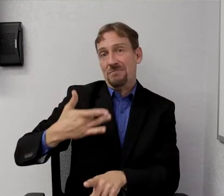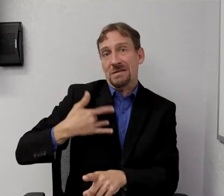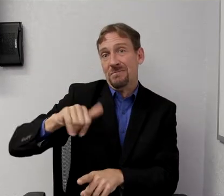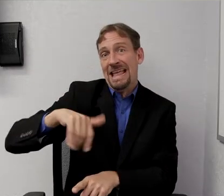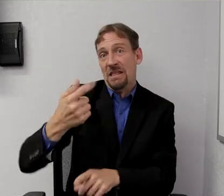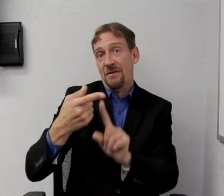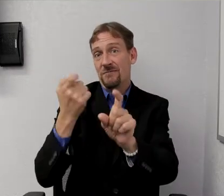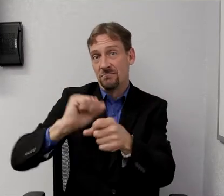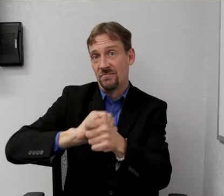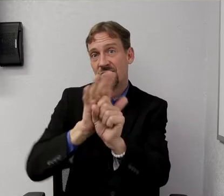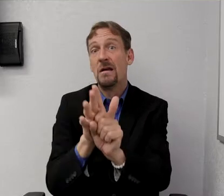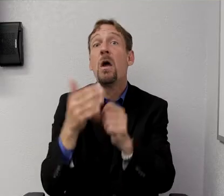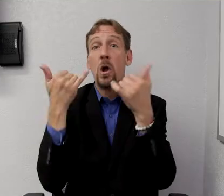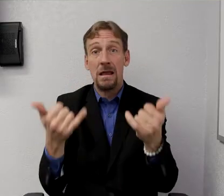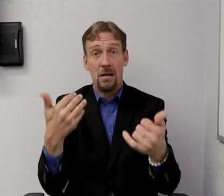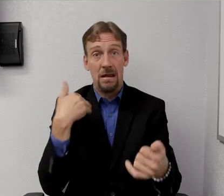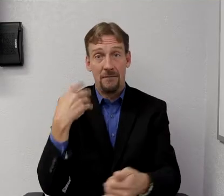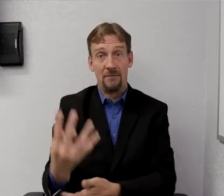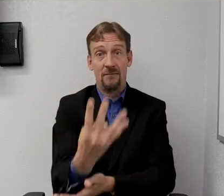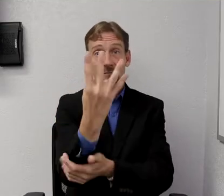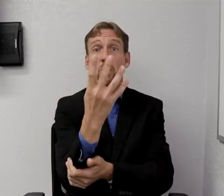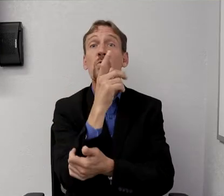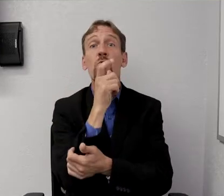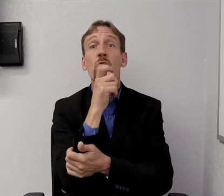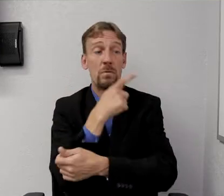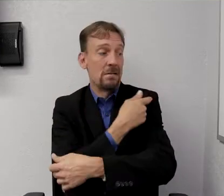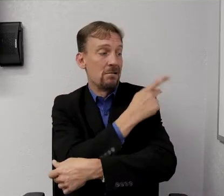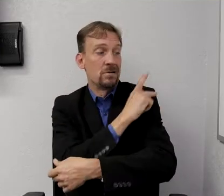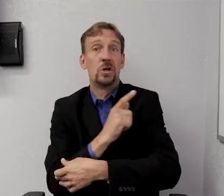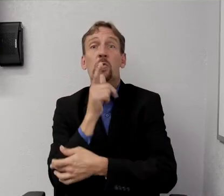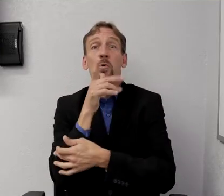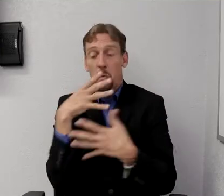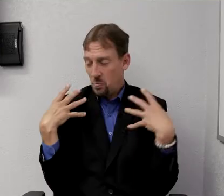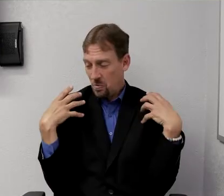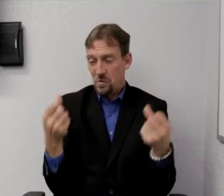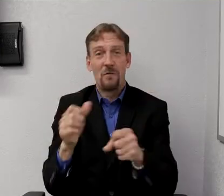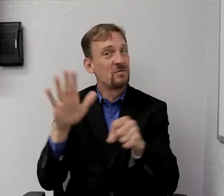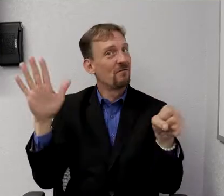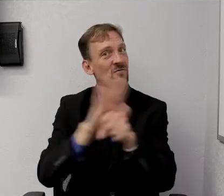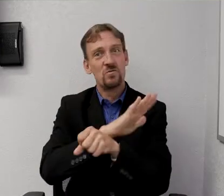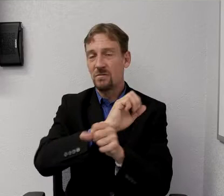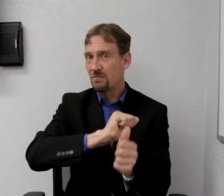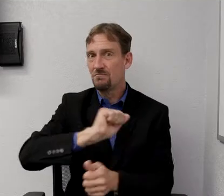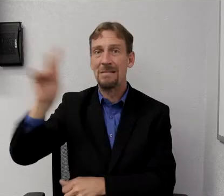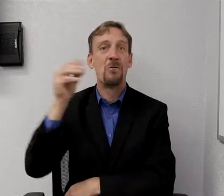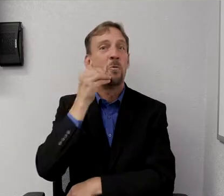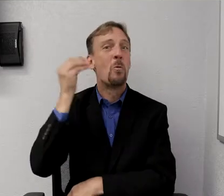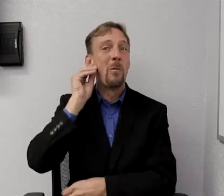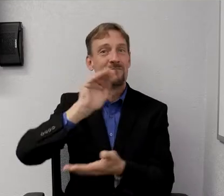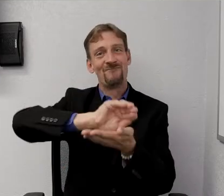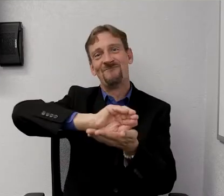4 of our patients that had been hospitalized that have recovered and have been discharged home, so that's